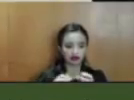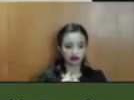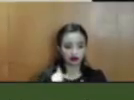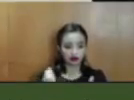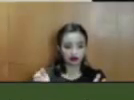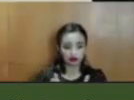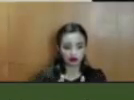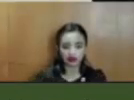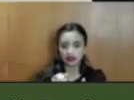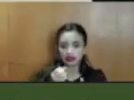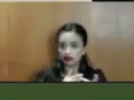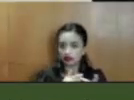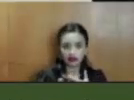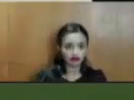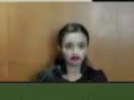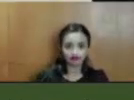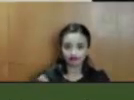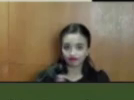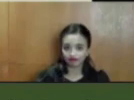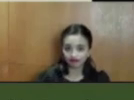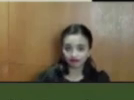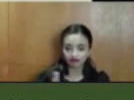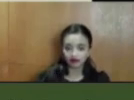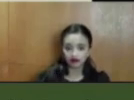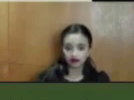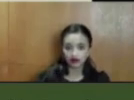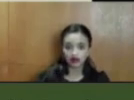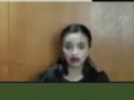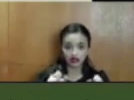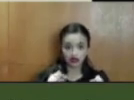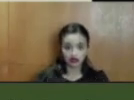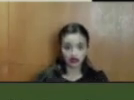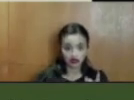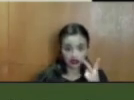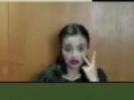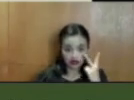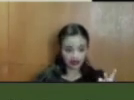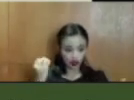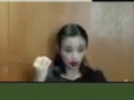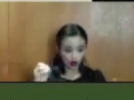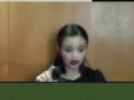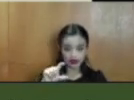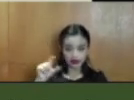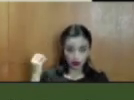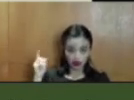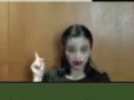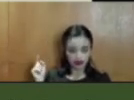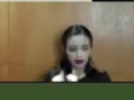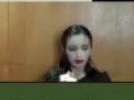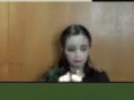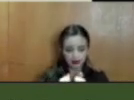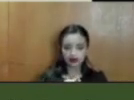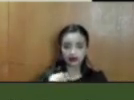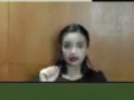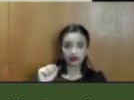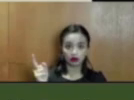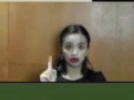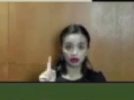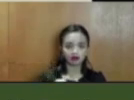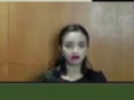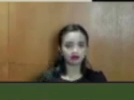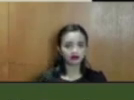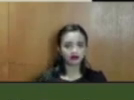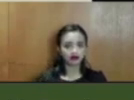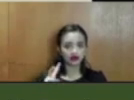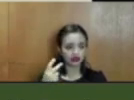increasing. When you see an orange bar, that means that in the second four-year period, there was